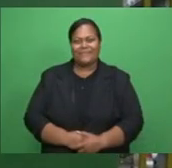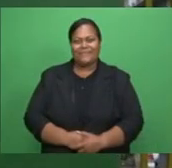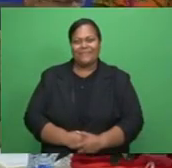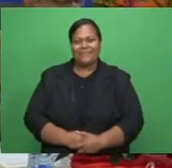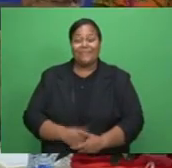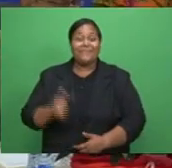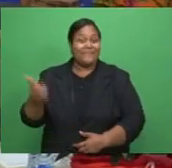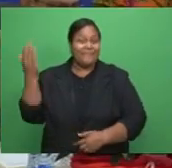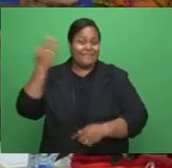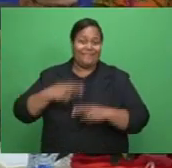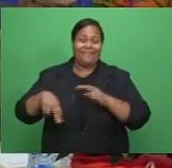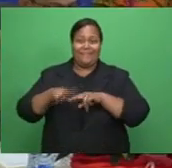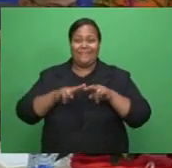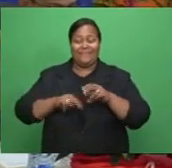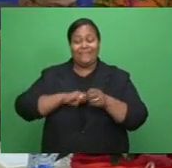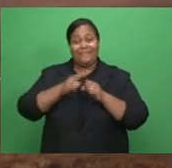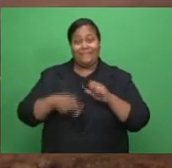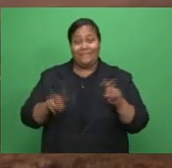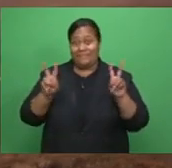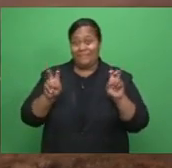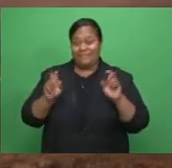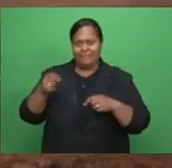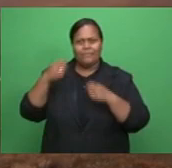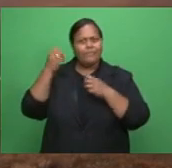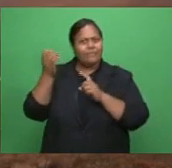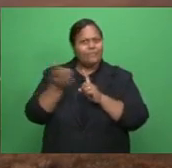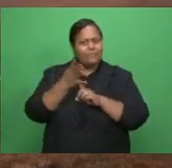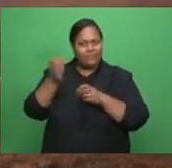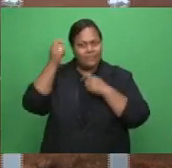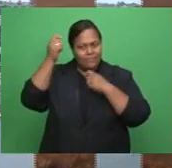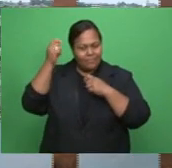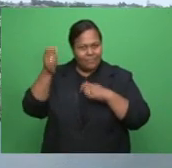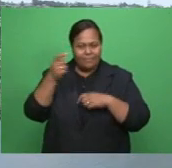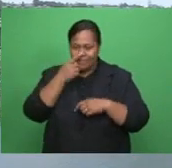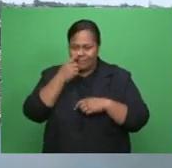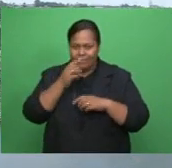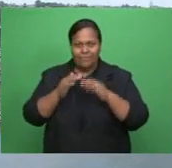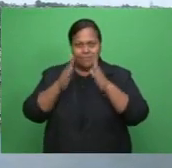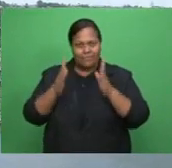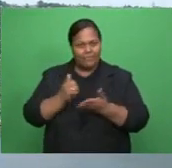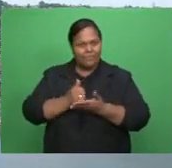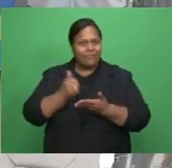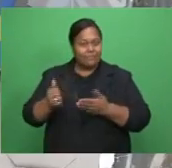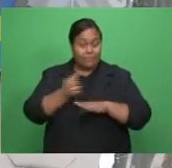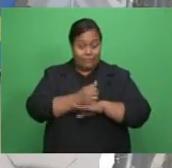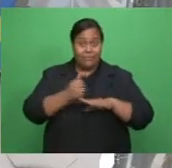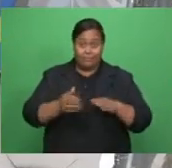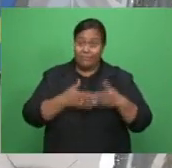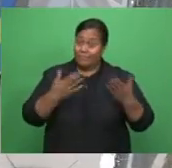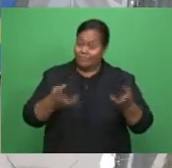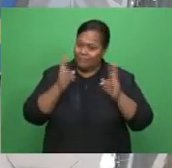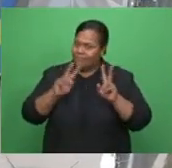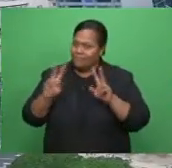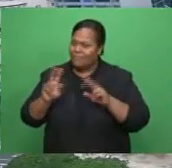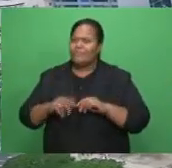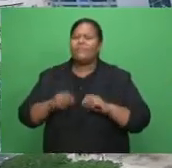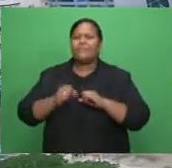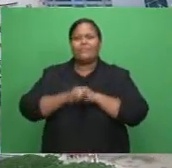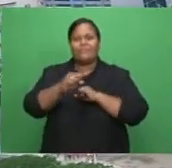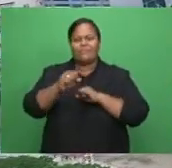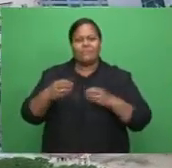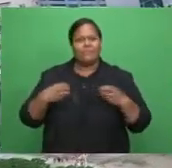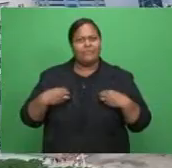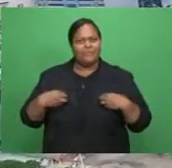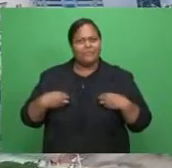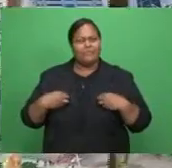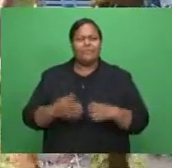Good evening, Fiji. In this bulletin, special audit into Housing Authority. Government looking for more commercial areas.